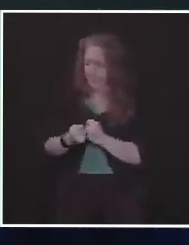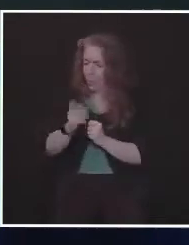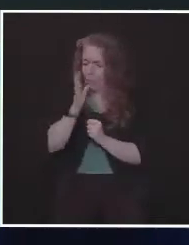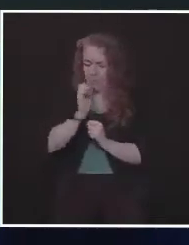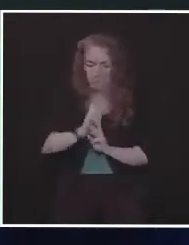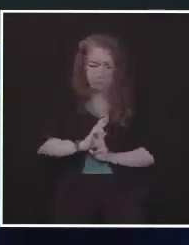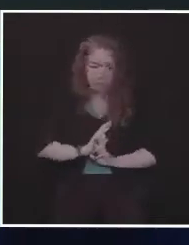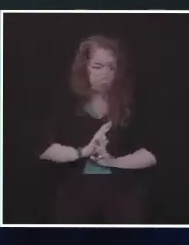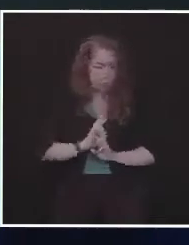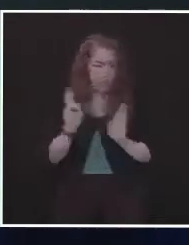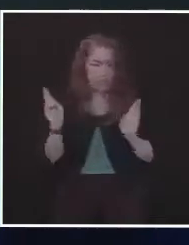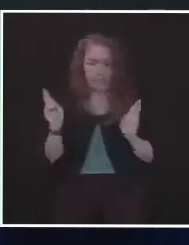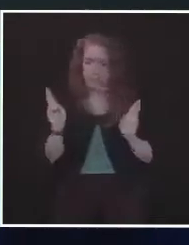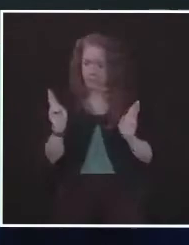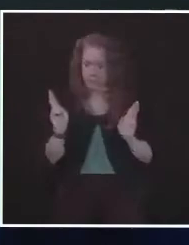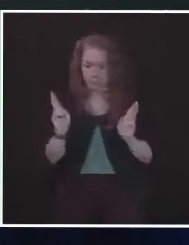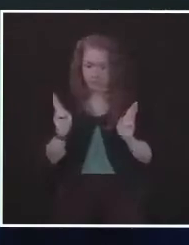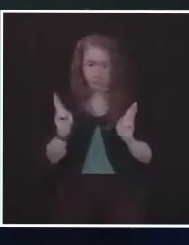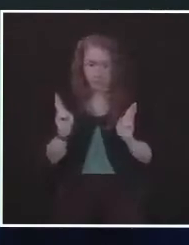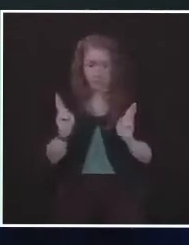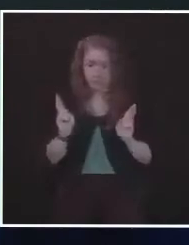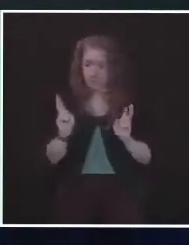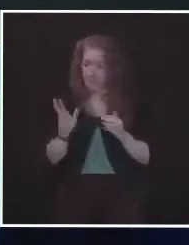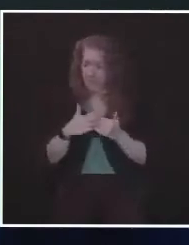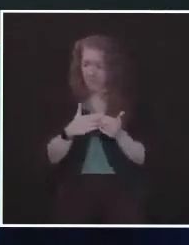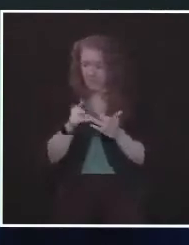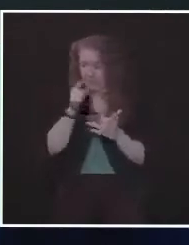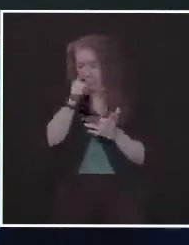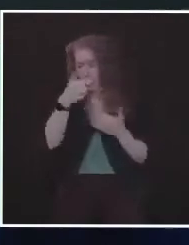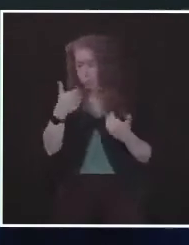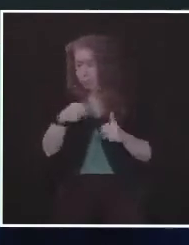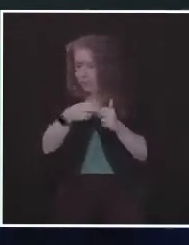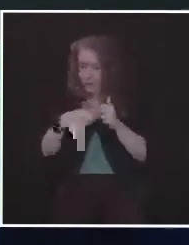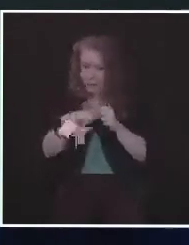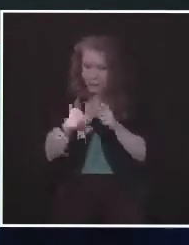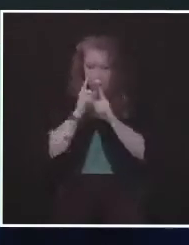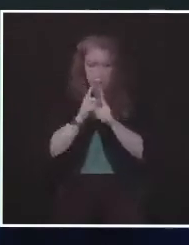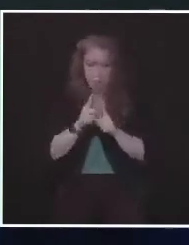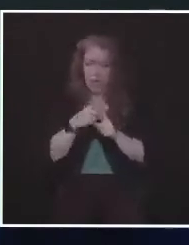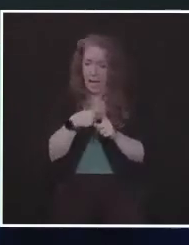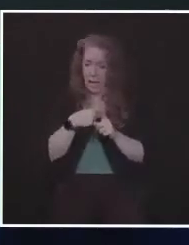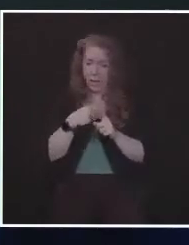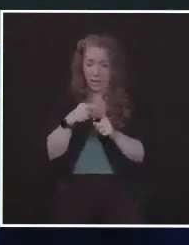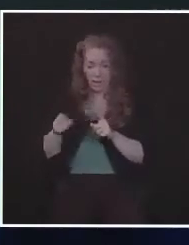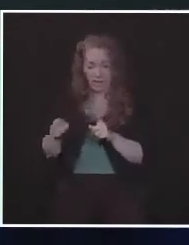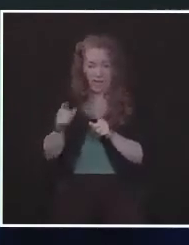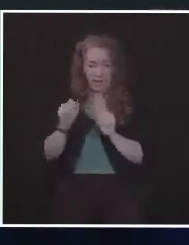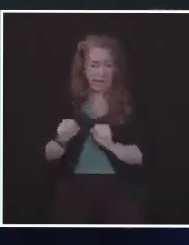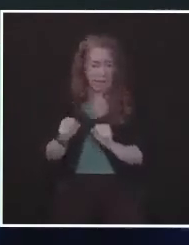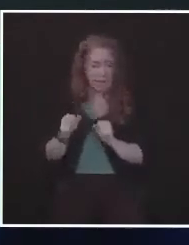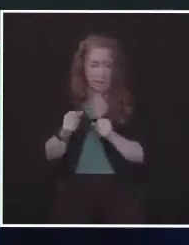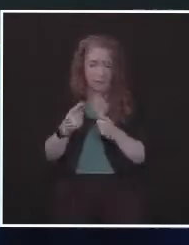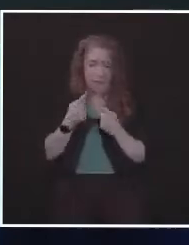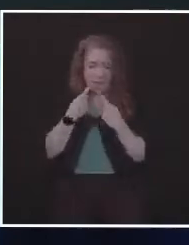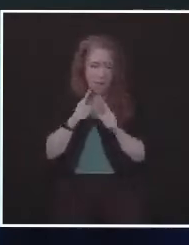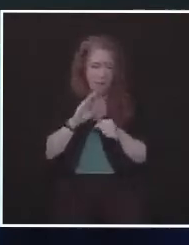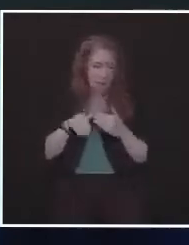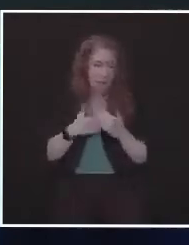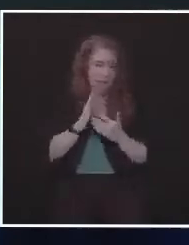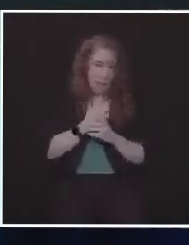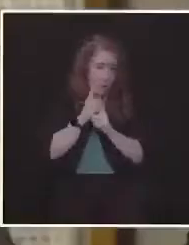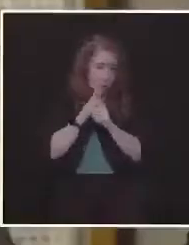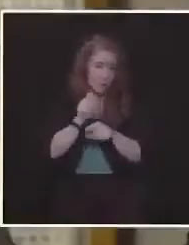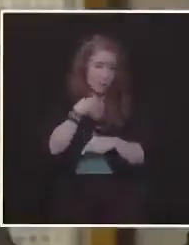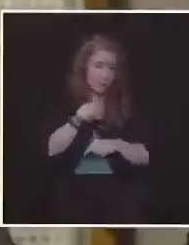on this very, very difficult mission and bring us and to be able to accomplish all the goals that we have going forward.